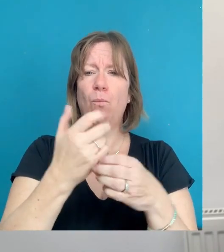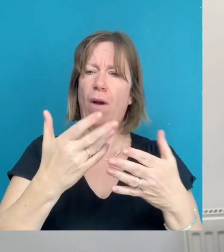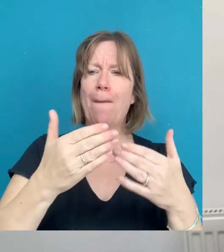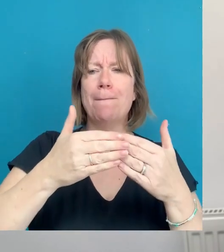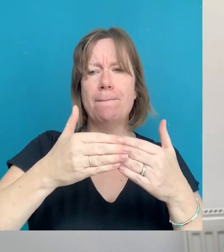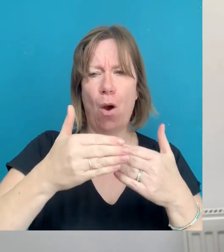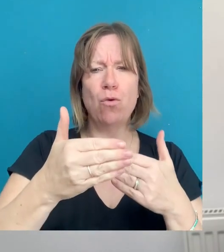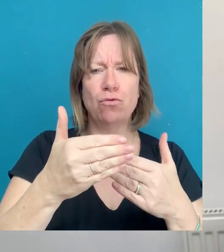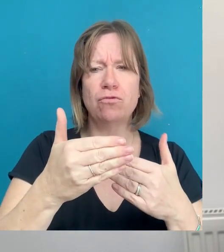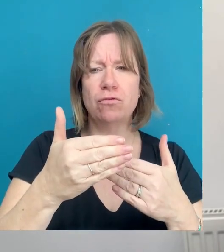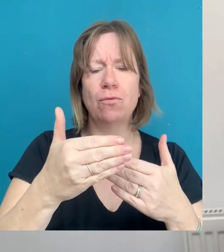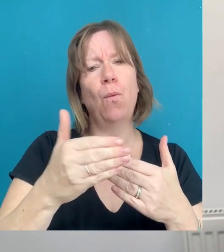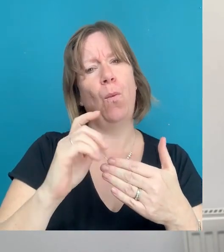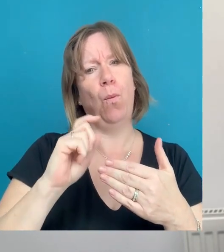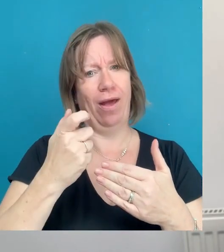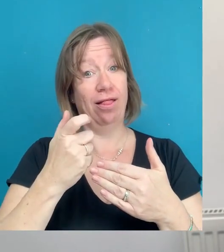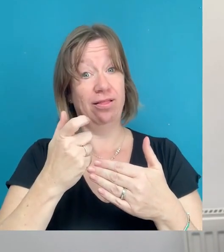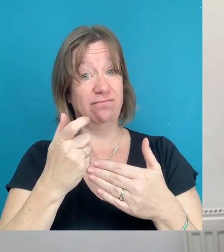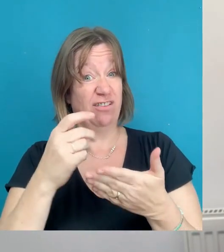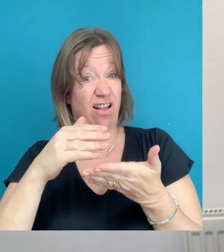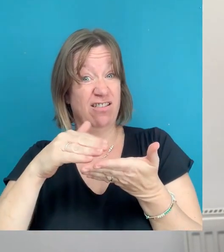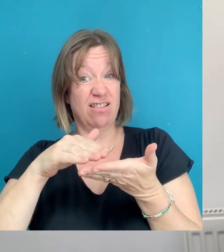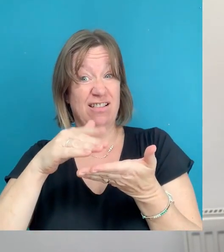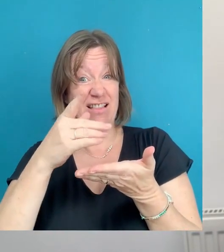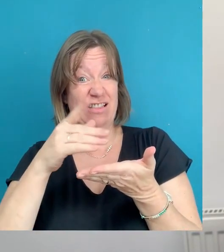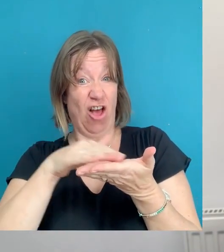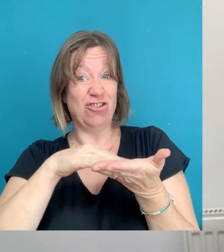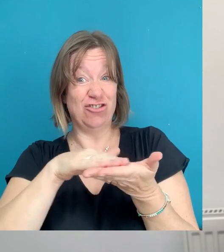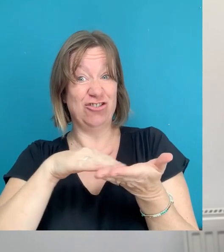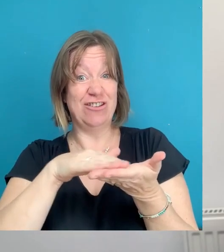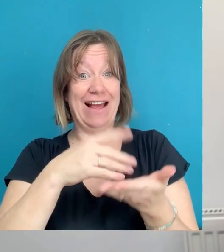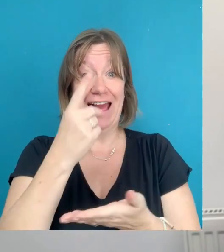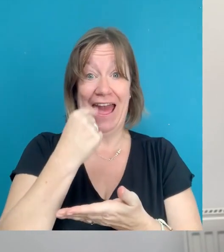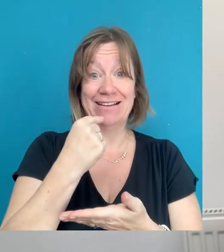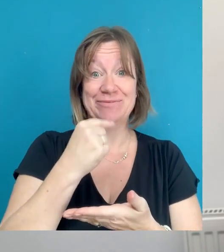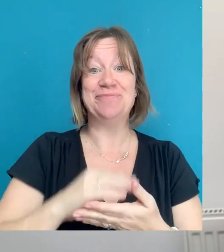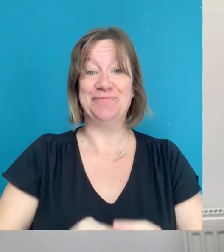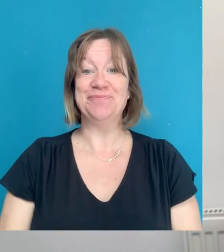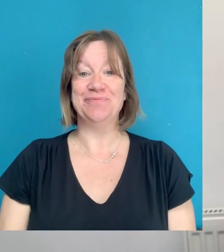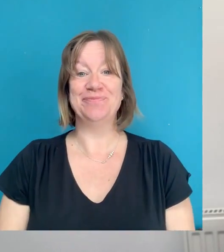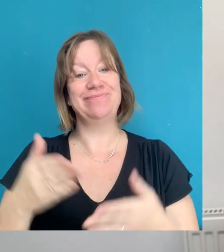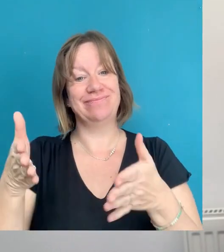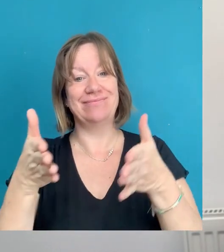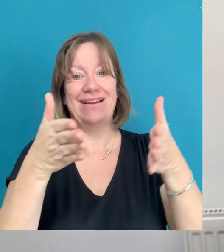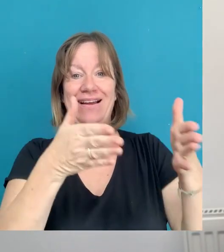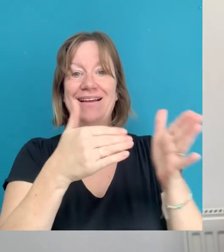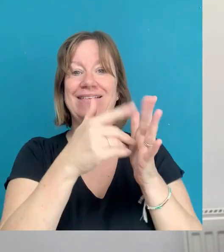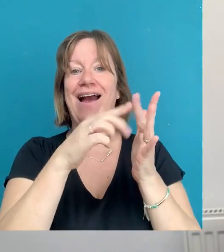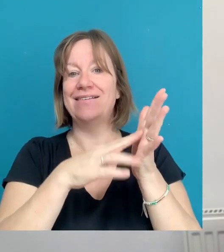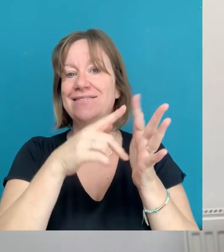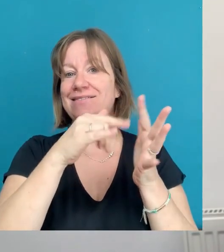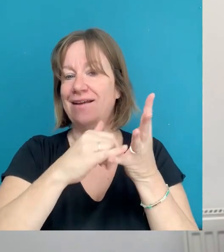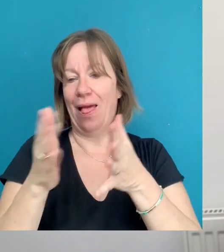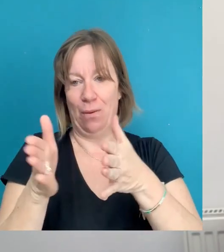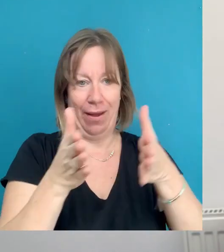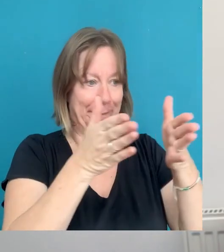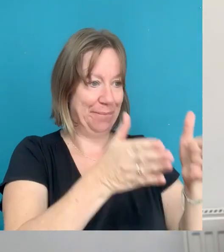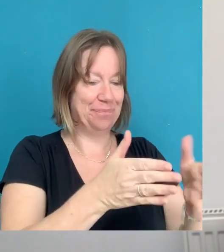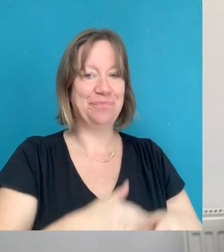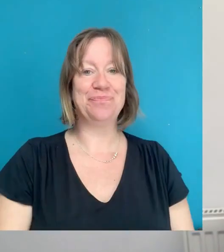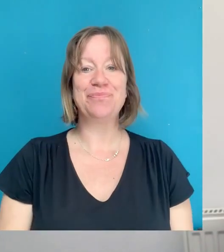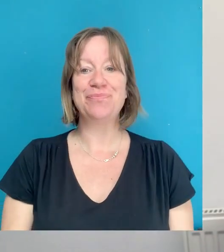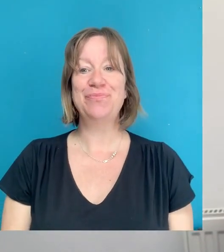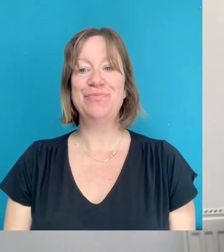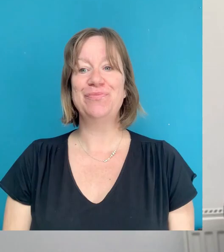make, the majority of them, are about being able to touch the print at the end. So I'm just going to move these signs out